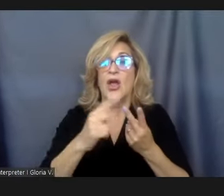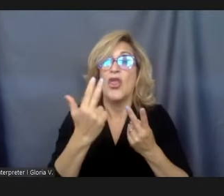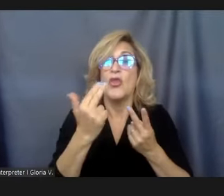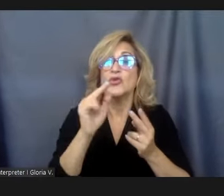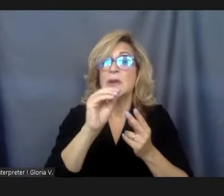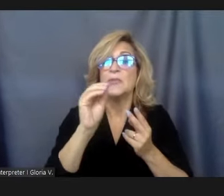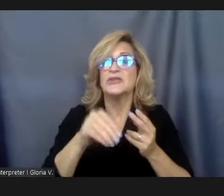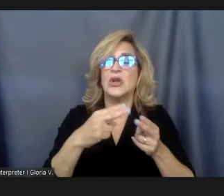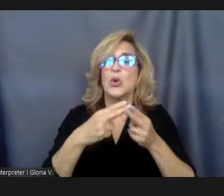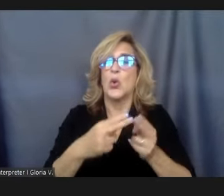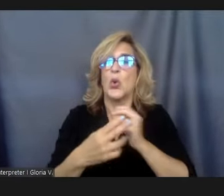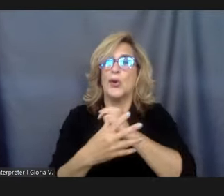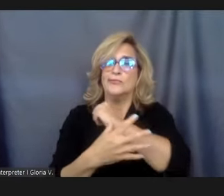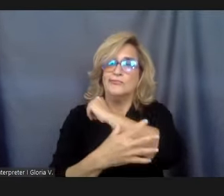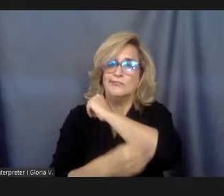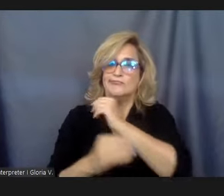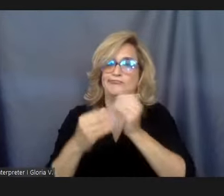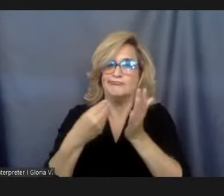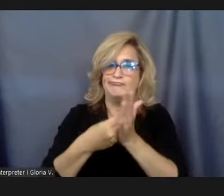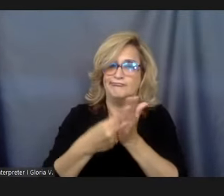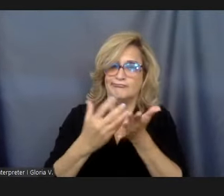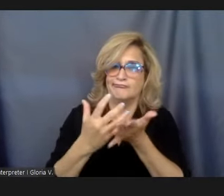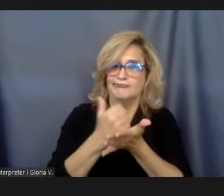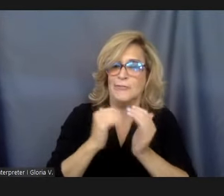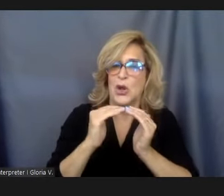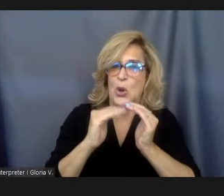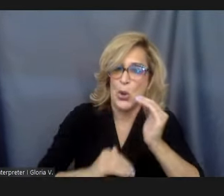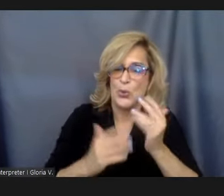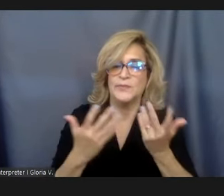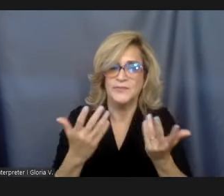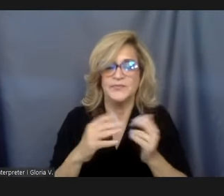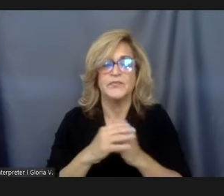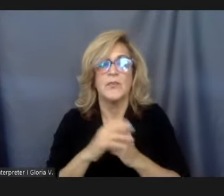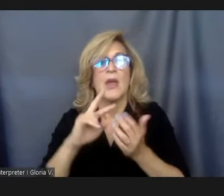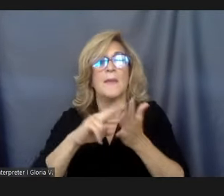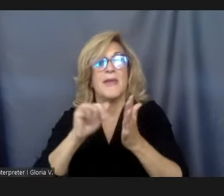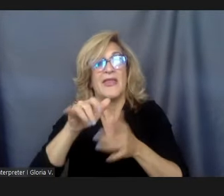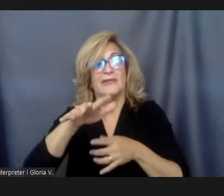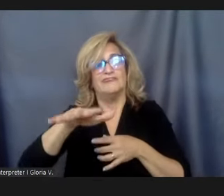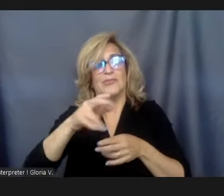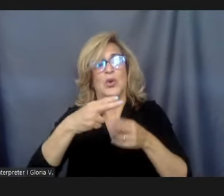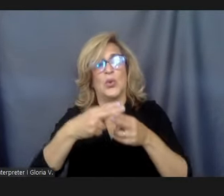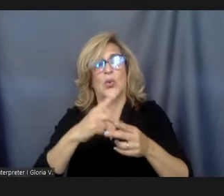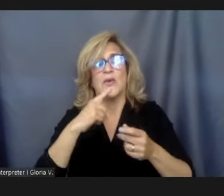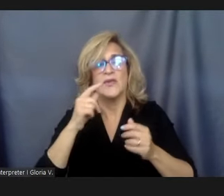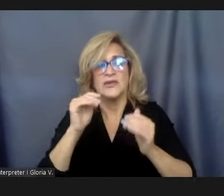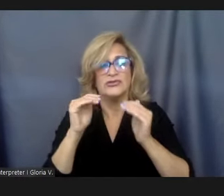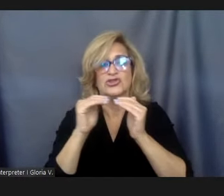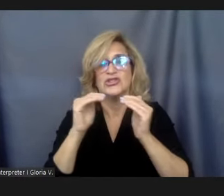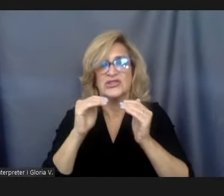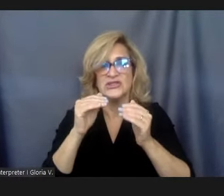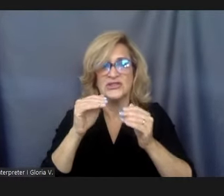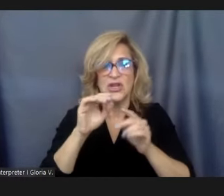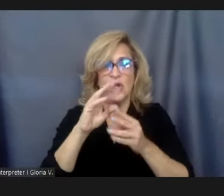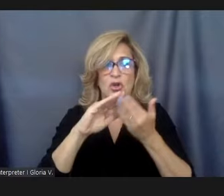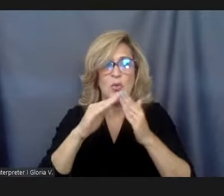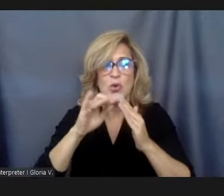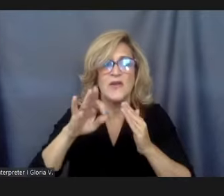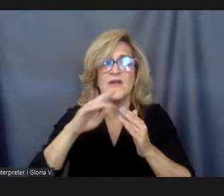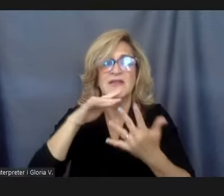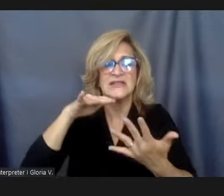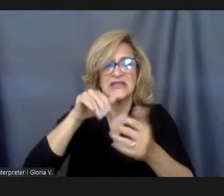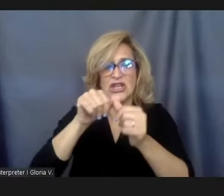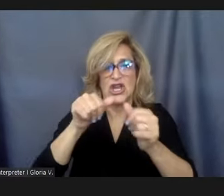income. This map shows the distribution of environmental justice populations throughout our study area. The map shows